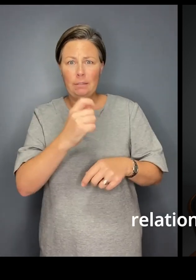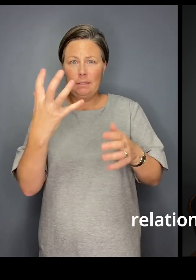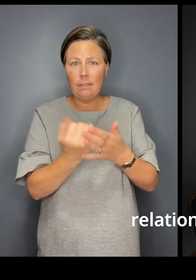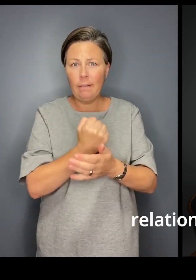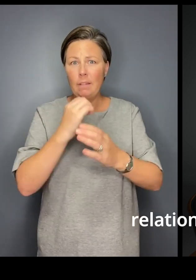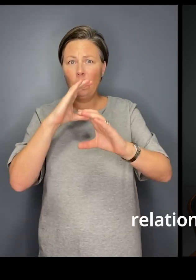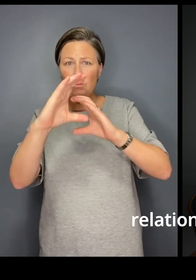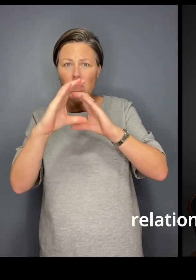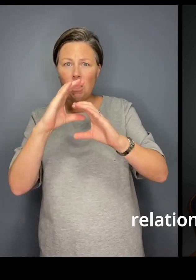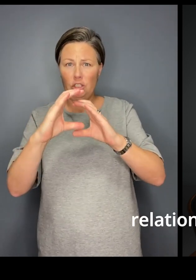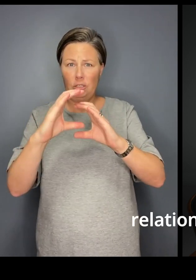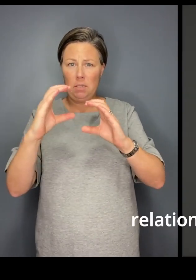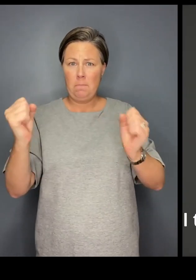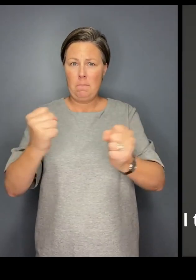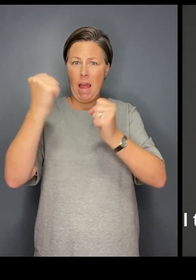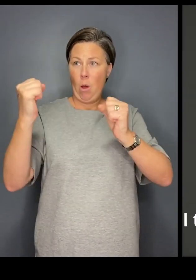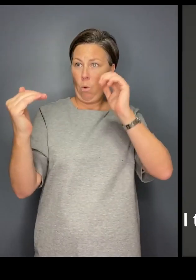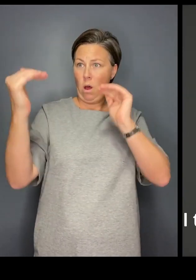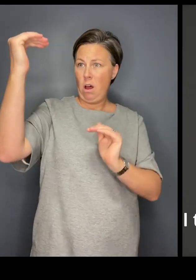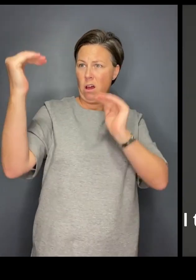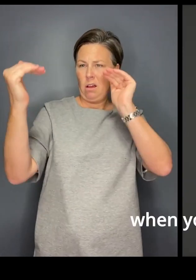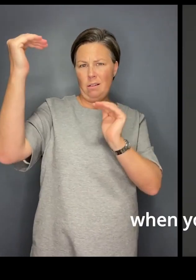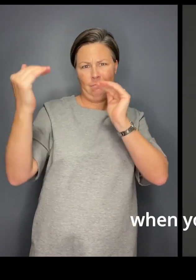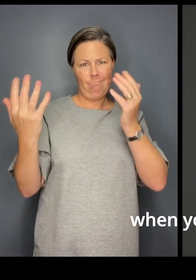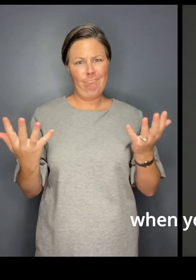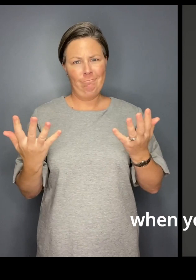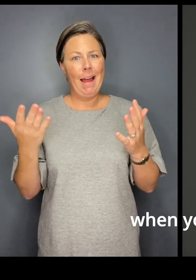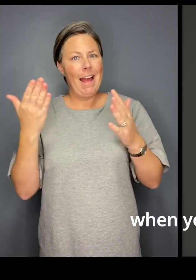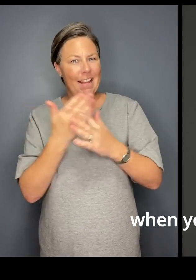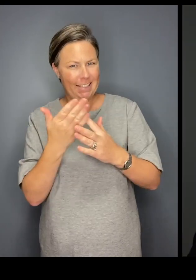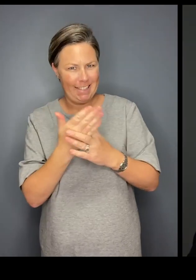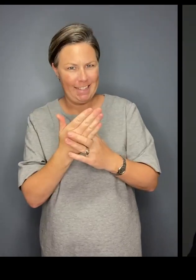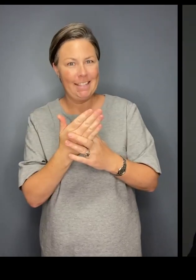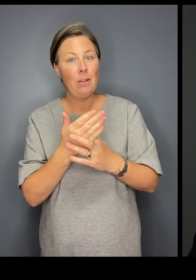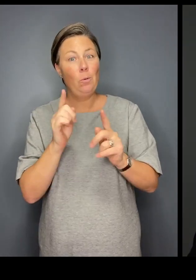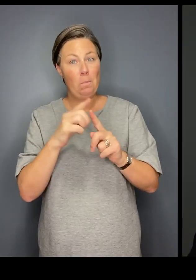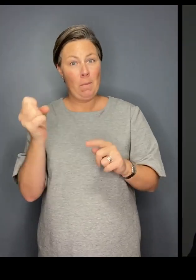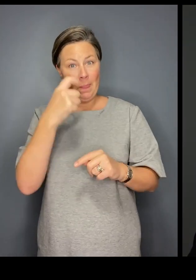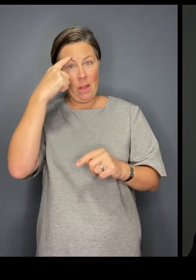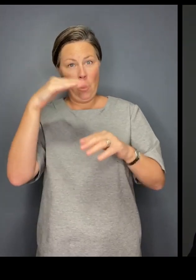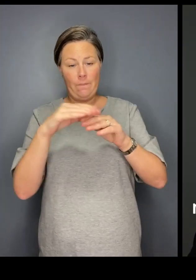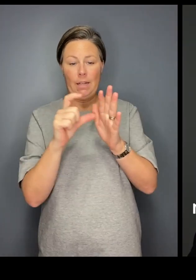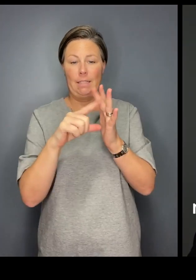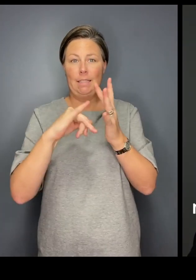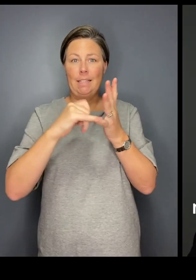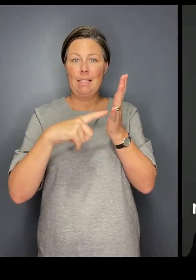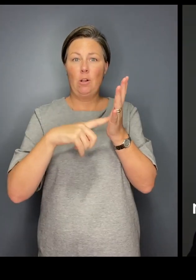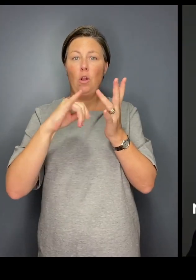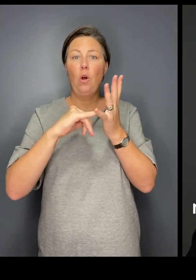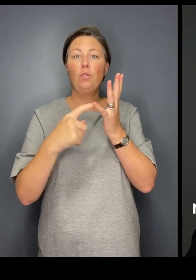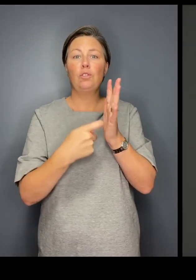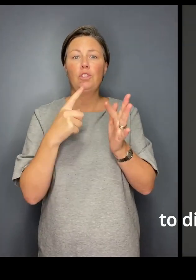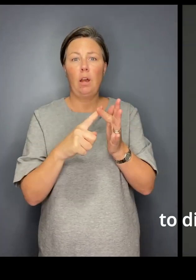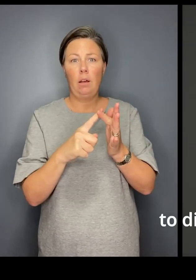relationships, safety, communications. I think it's really important when you're talking about accessibility to consider disclosure, making sure that there's a